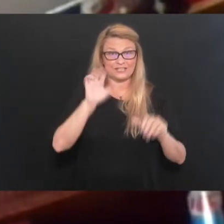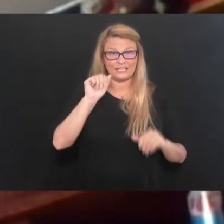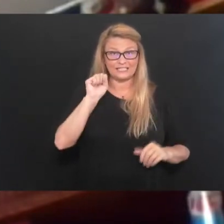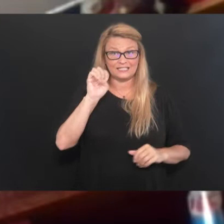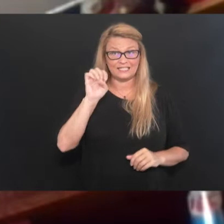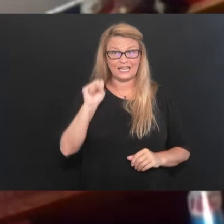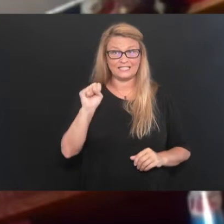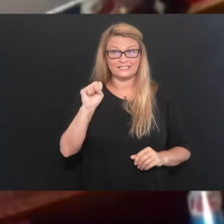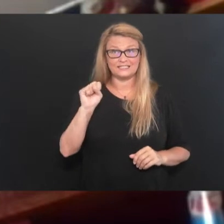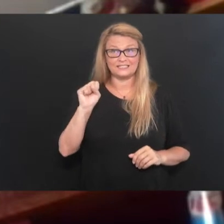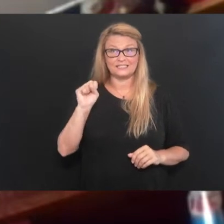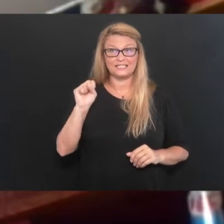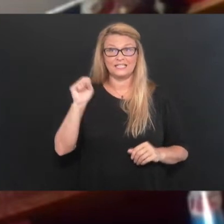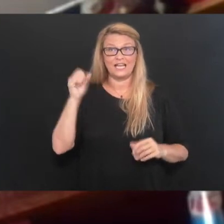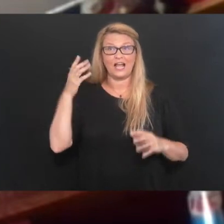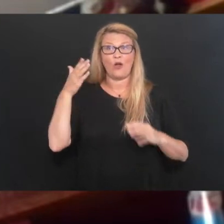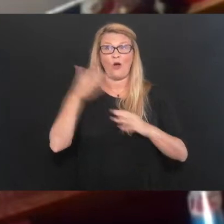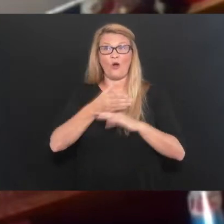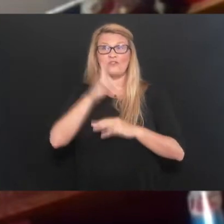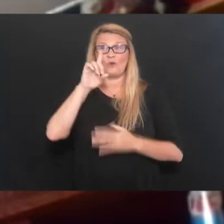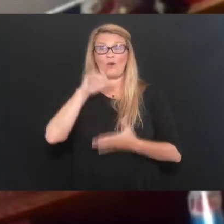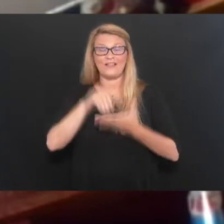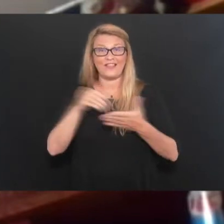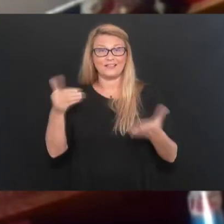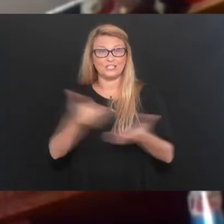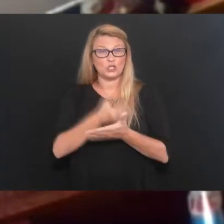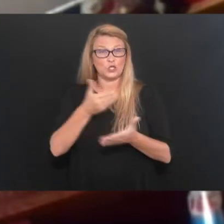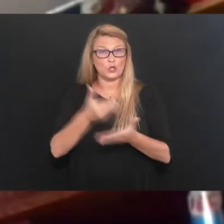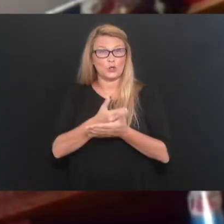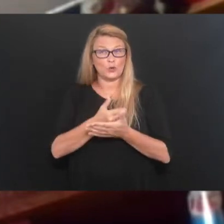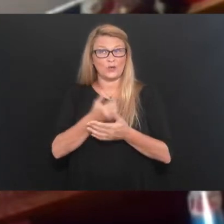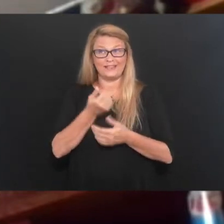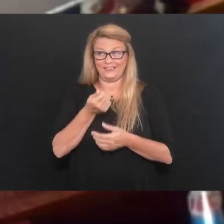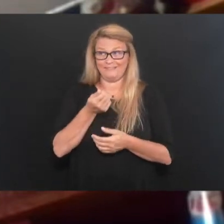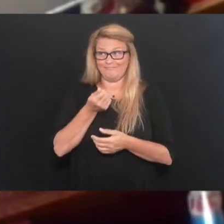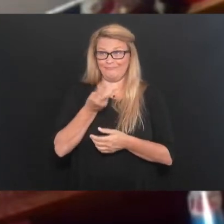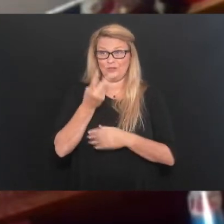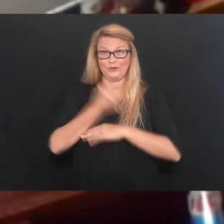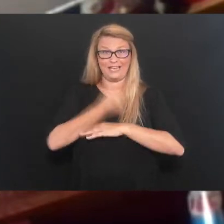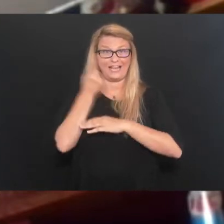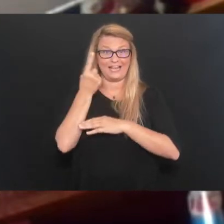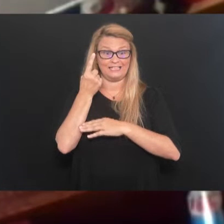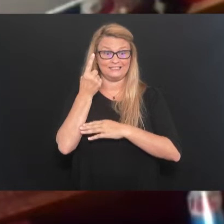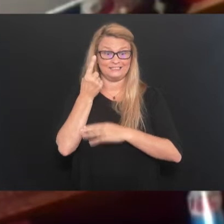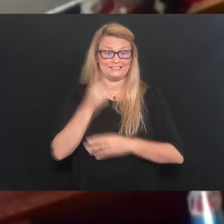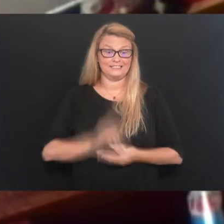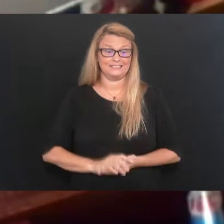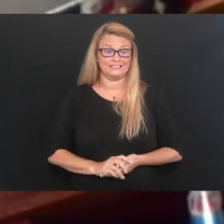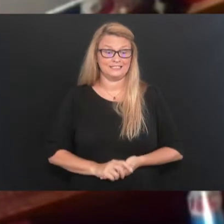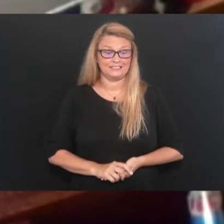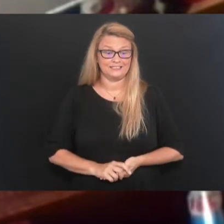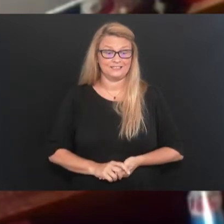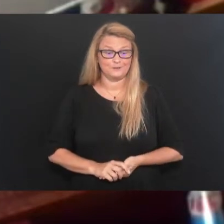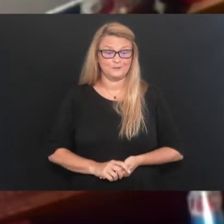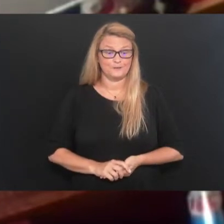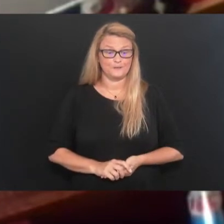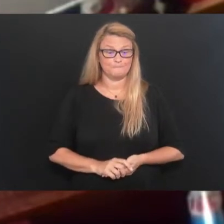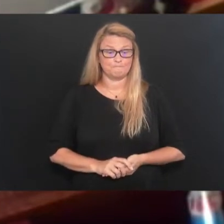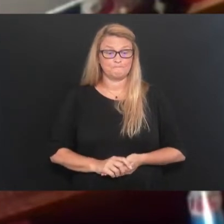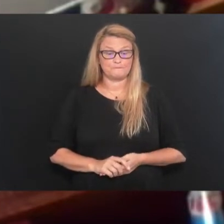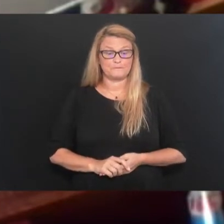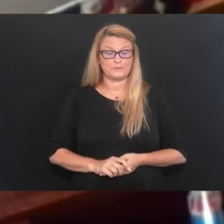were over 1,000 new cases the past couple days. And I know you do some sampling, and your sampling shows that